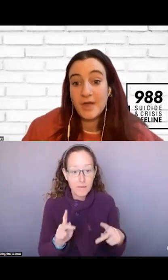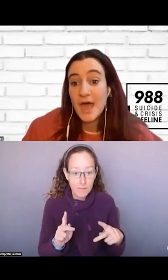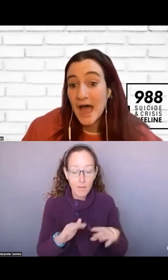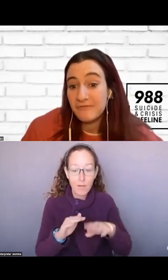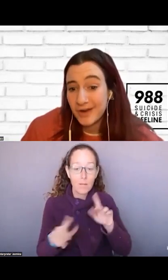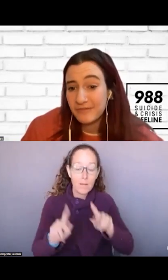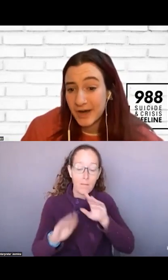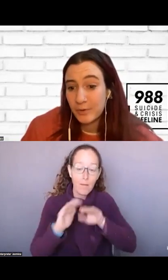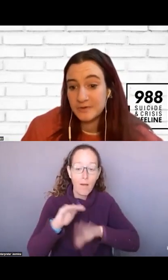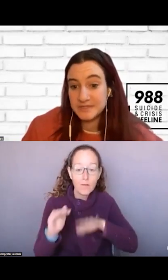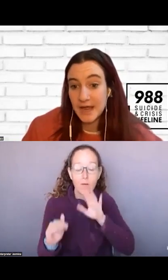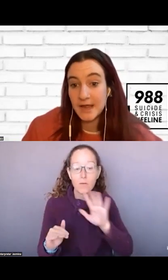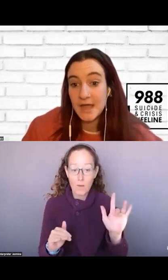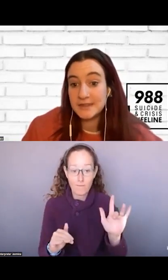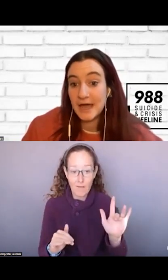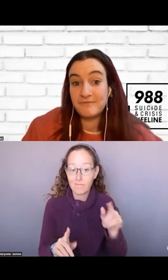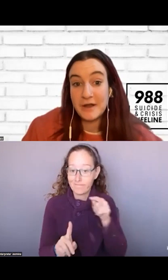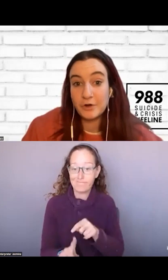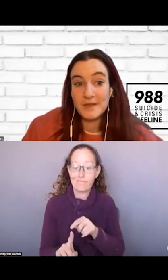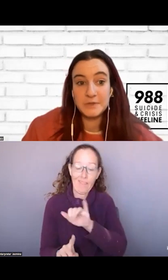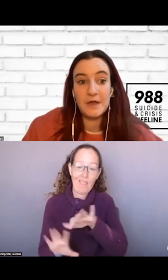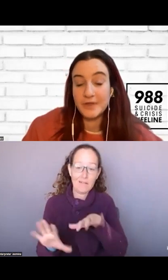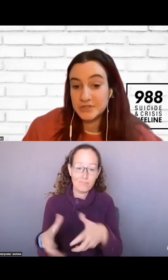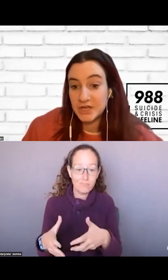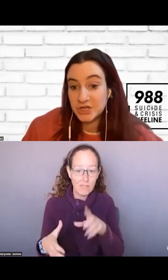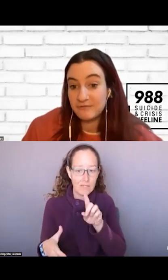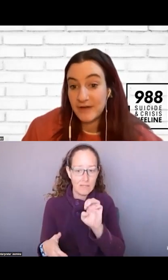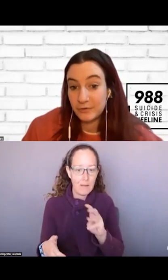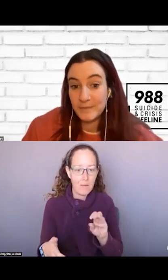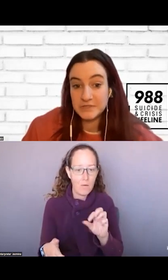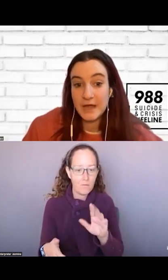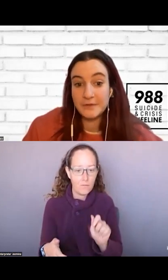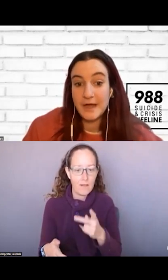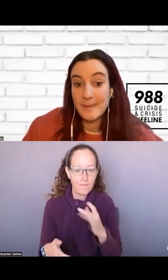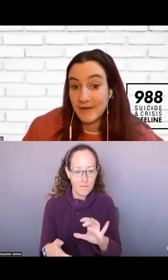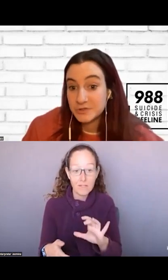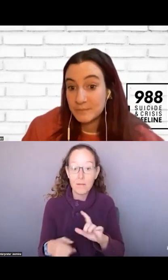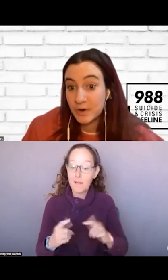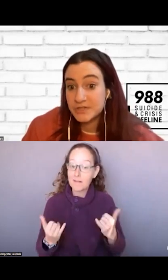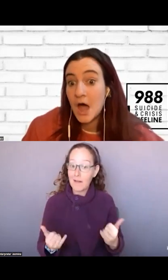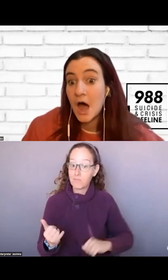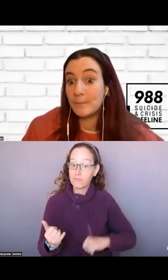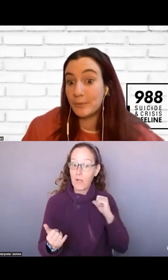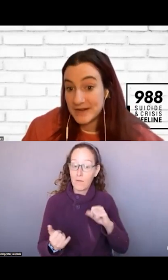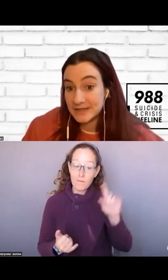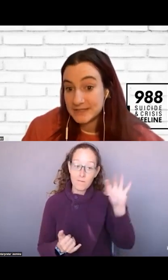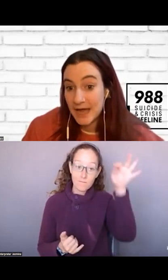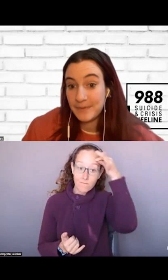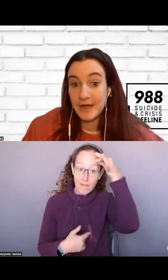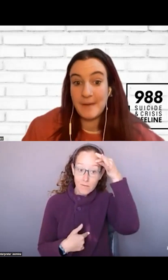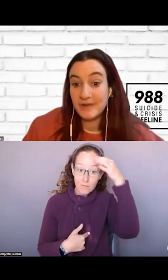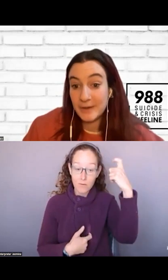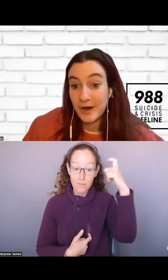25. I am very, very proud to say that federal mental health legislation and federal mental health advisory boards are breaking this